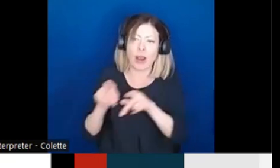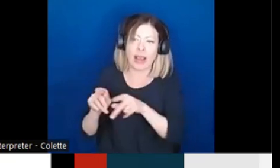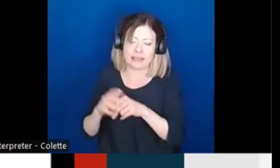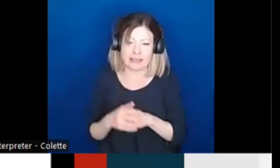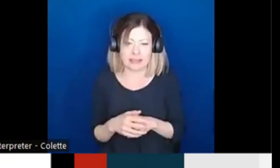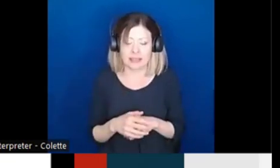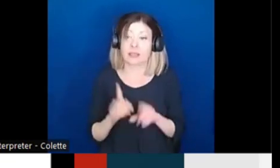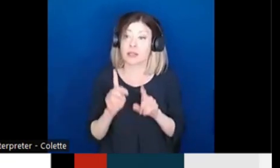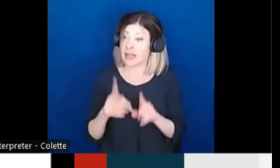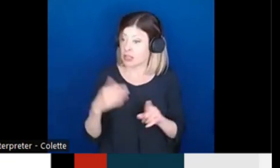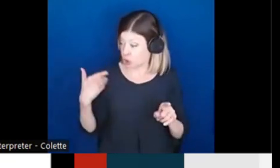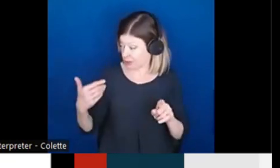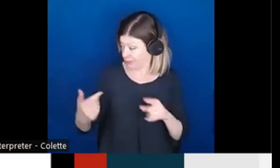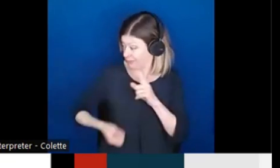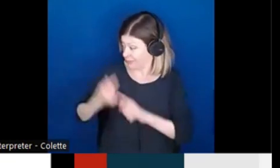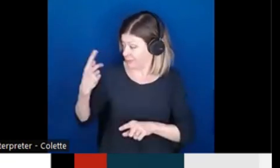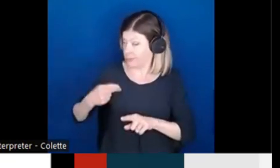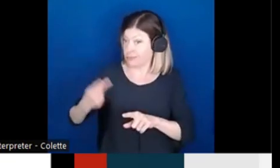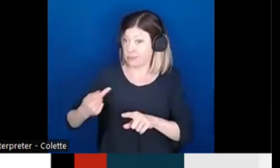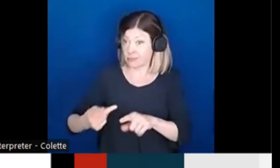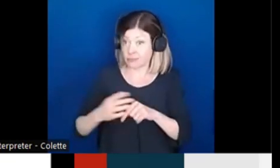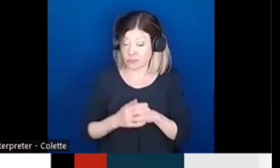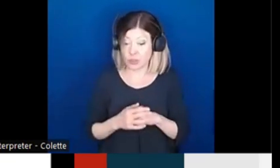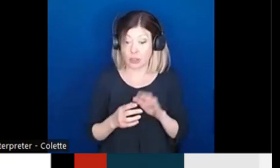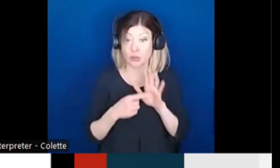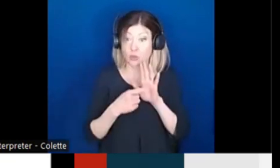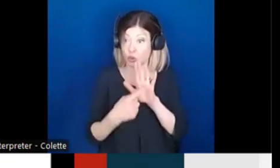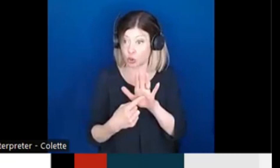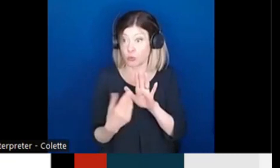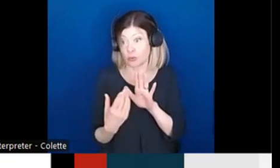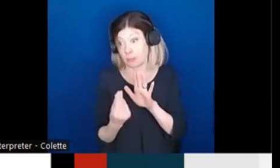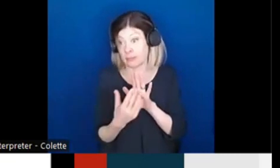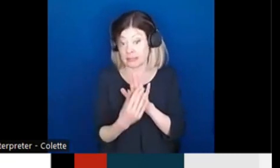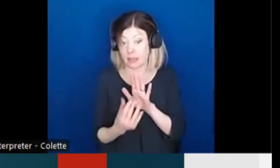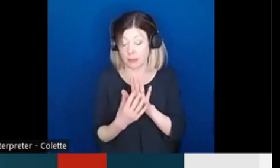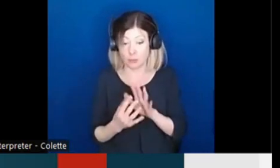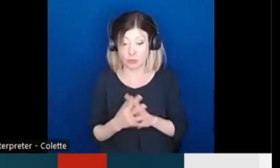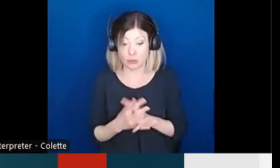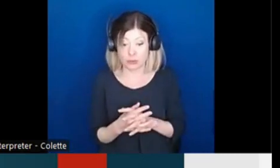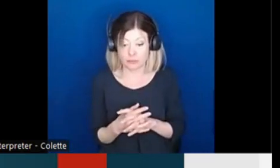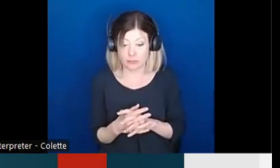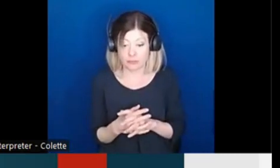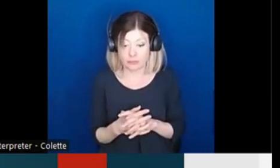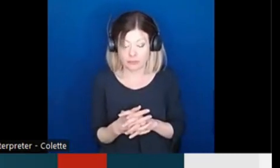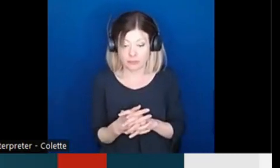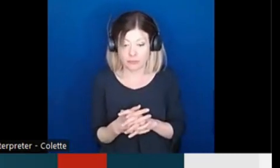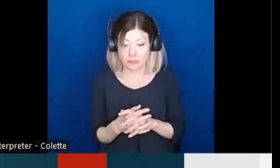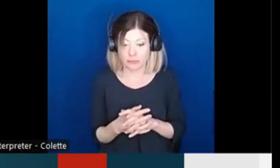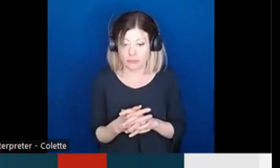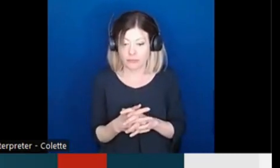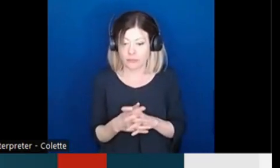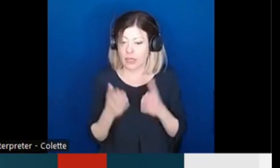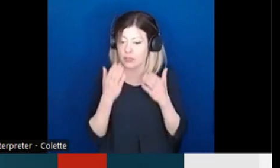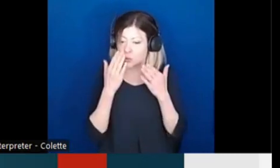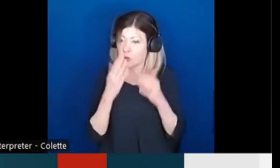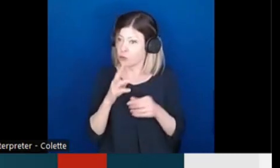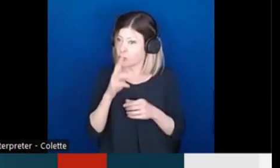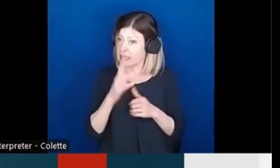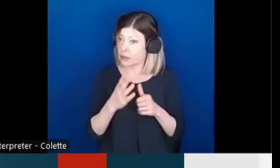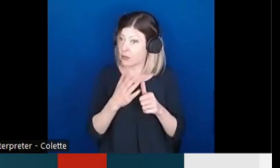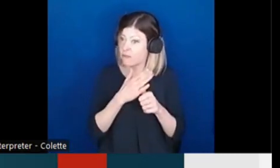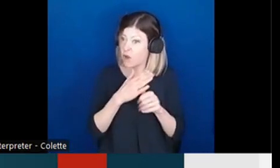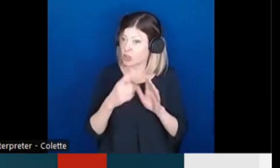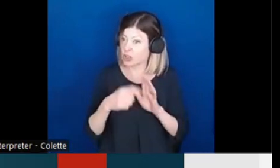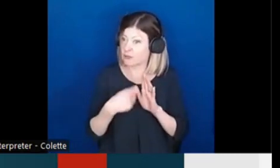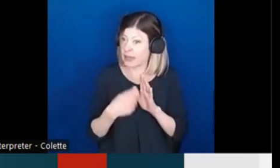been the case. I'm just going to show you a couple of examples here. I don't know if anybody has seen the original. Well, it's